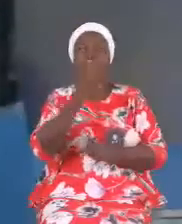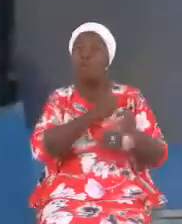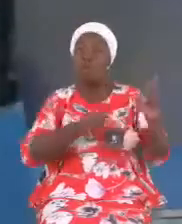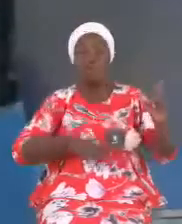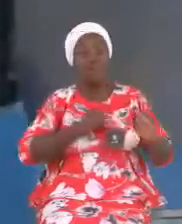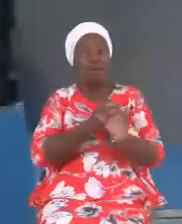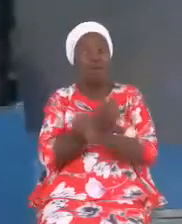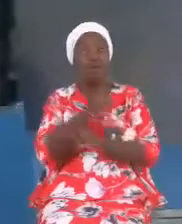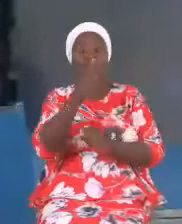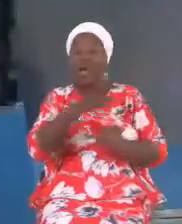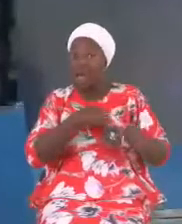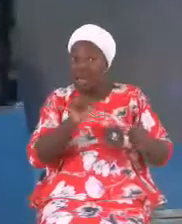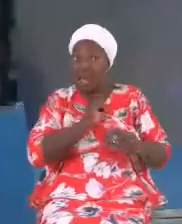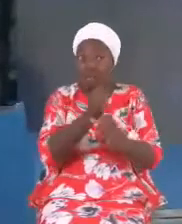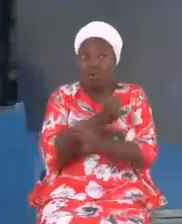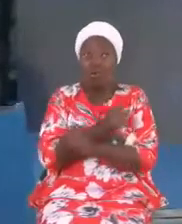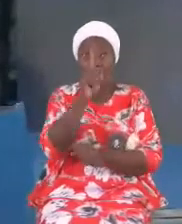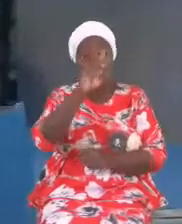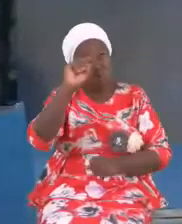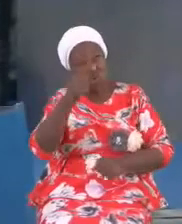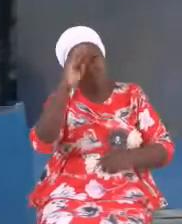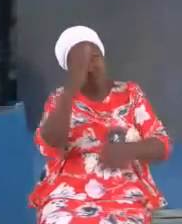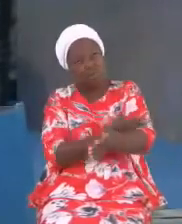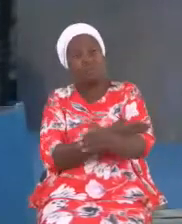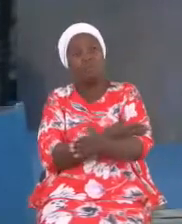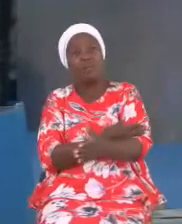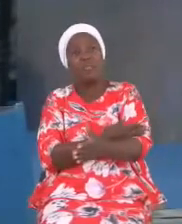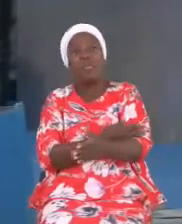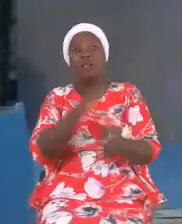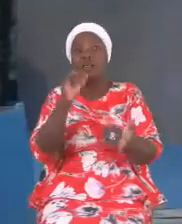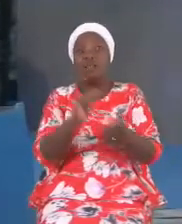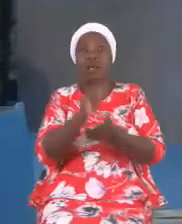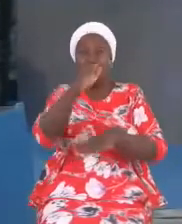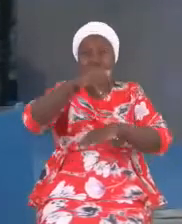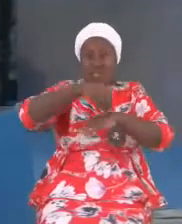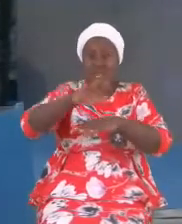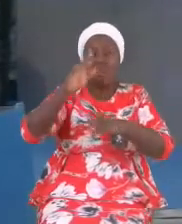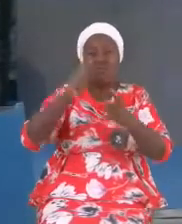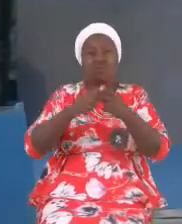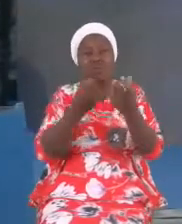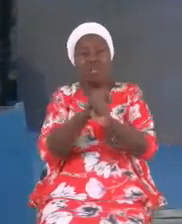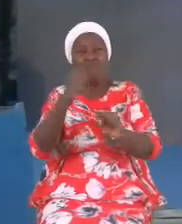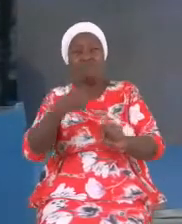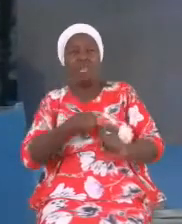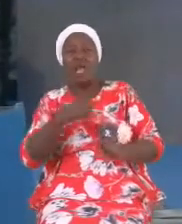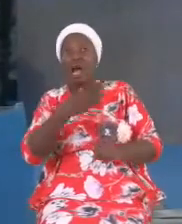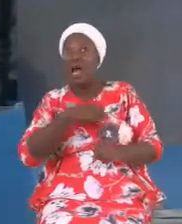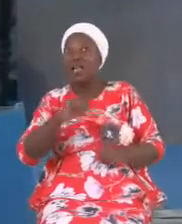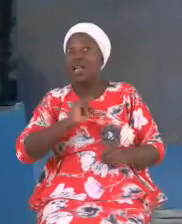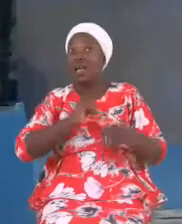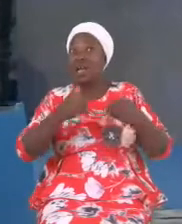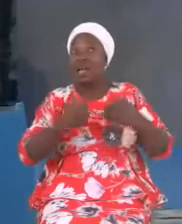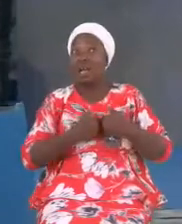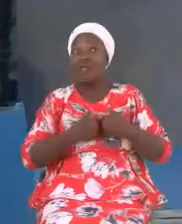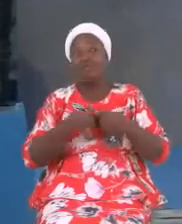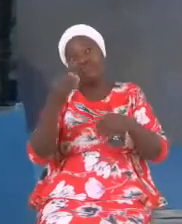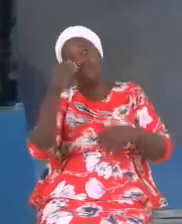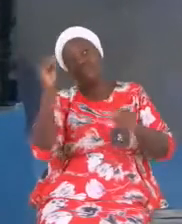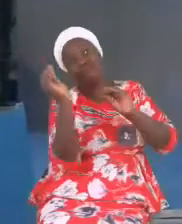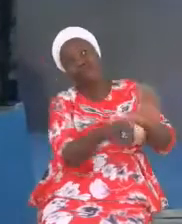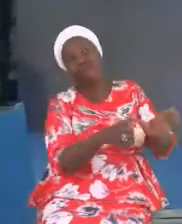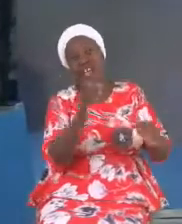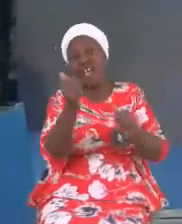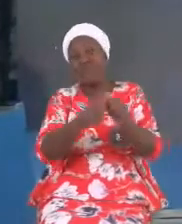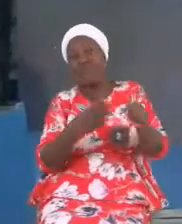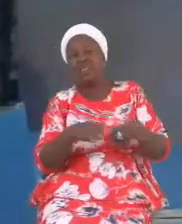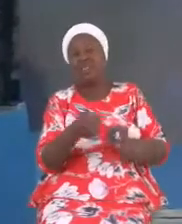you. And I love your only begotten son that you sent to save me. And I abandon every other thing.